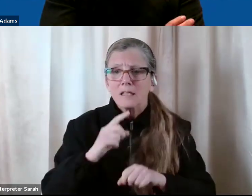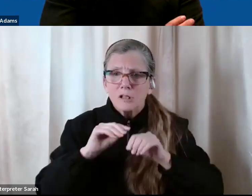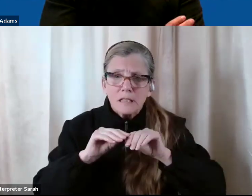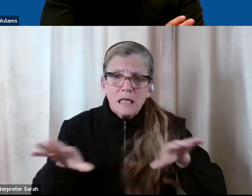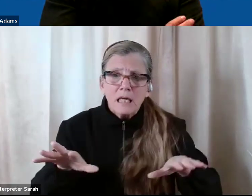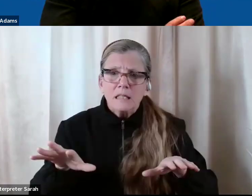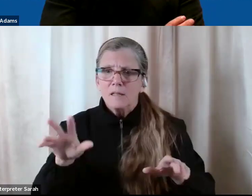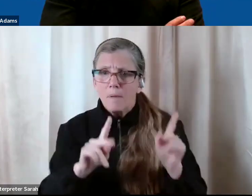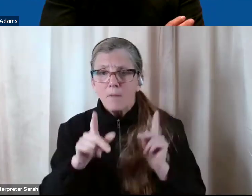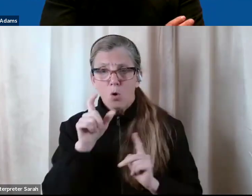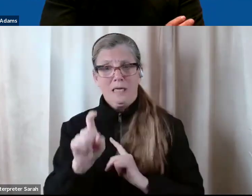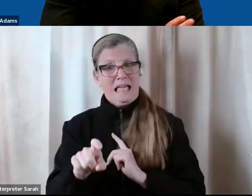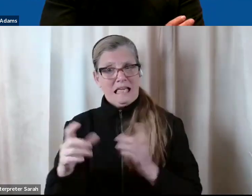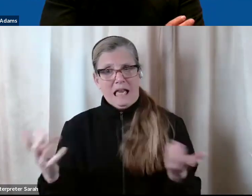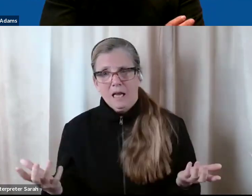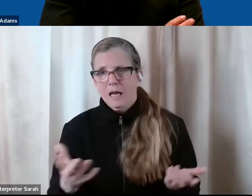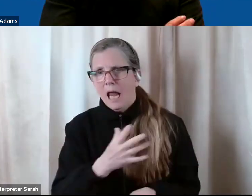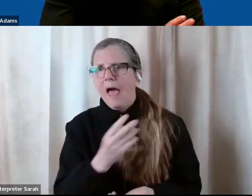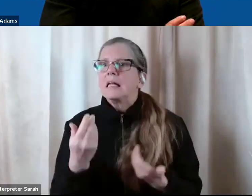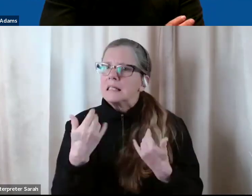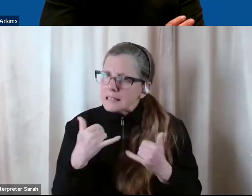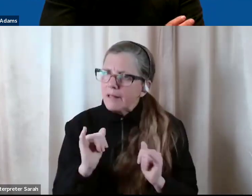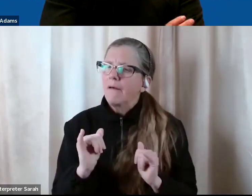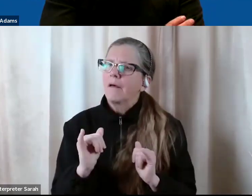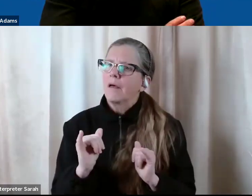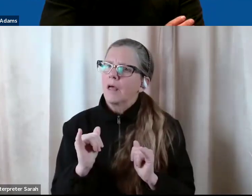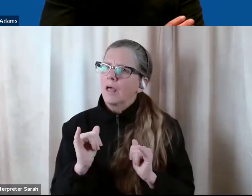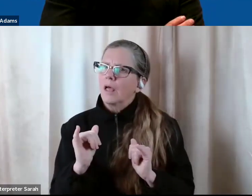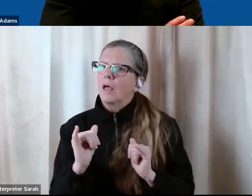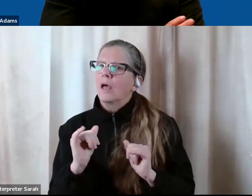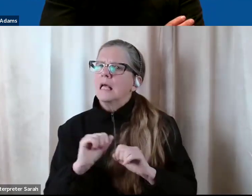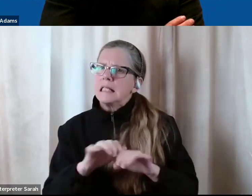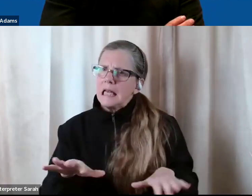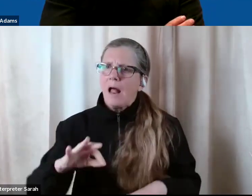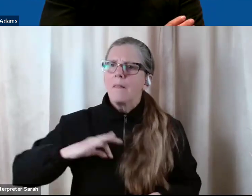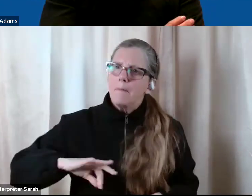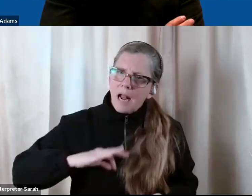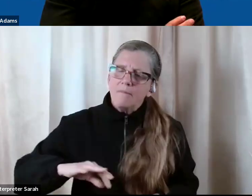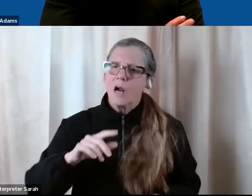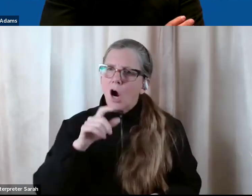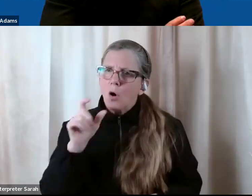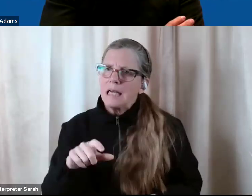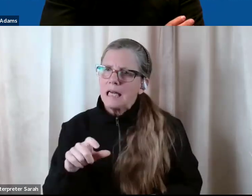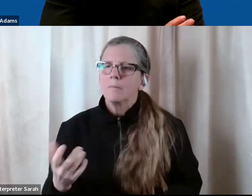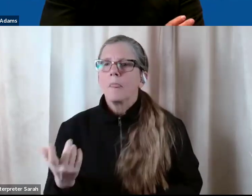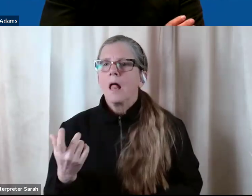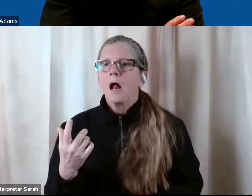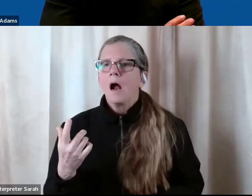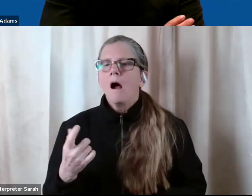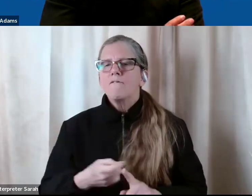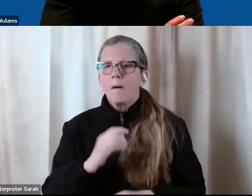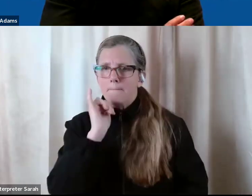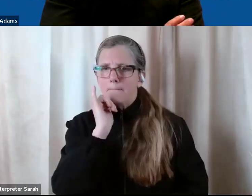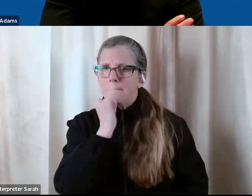it, and be able to still deliver the benefits to those that do need it. Now, from a